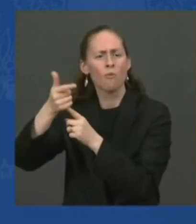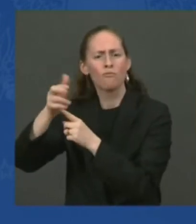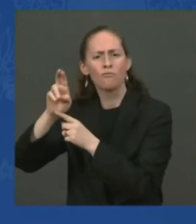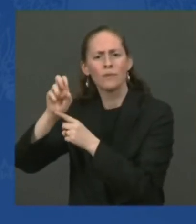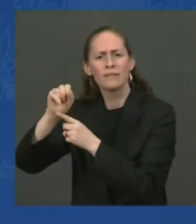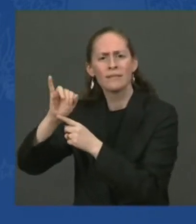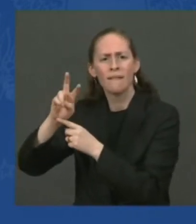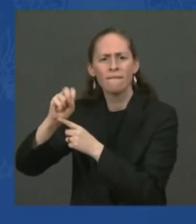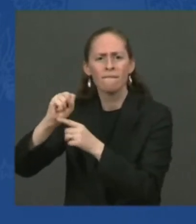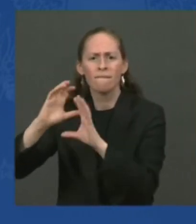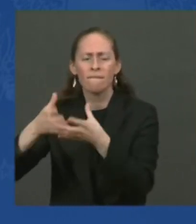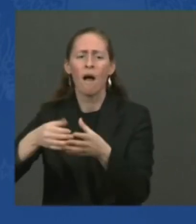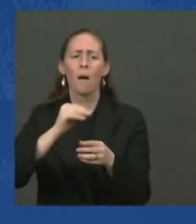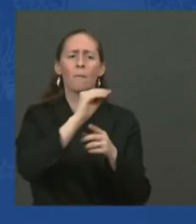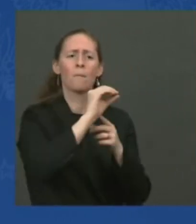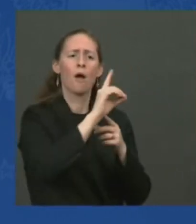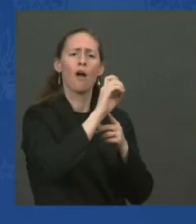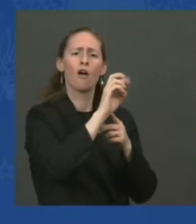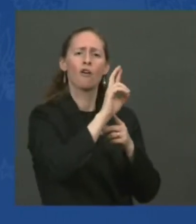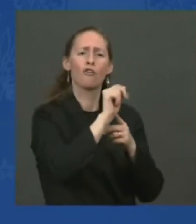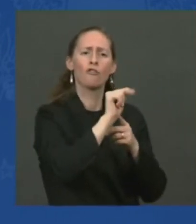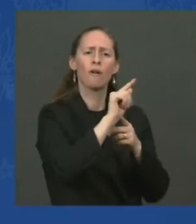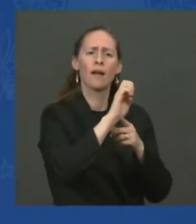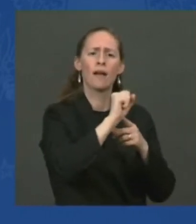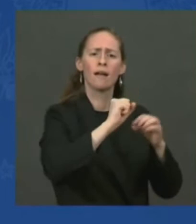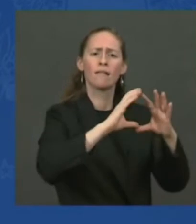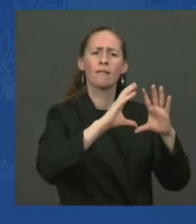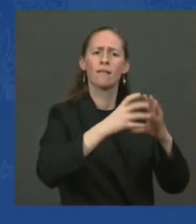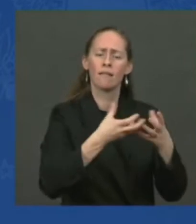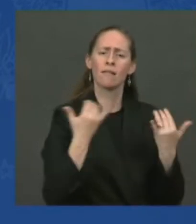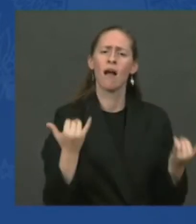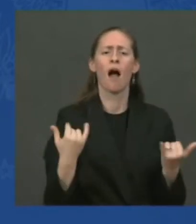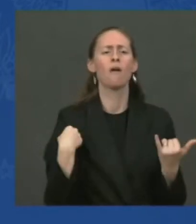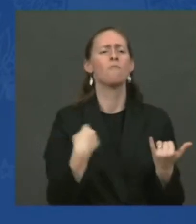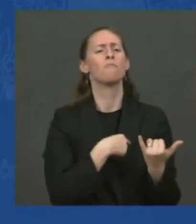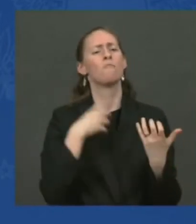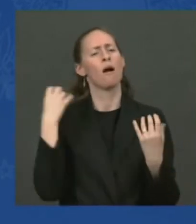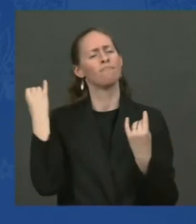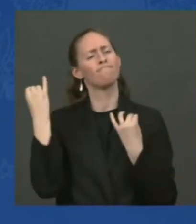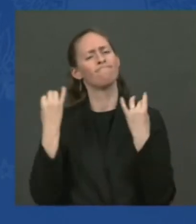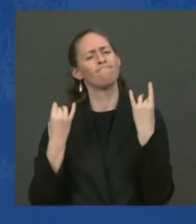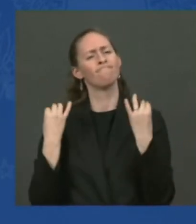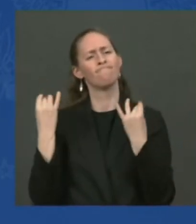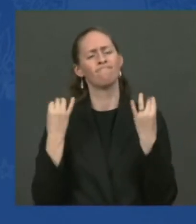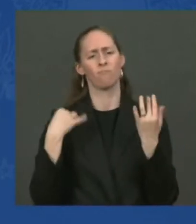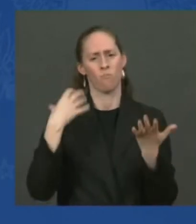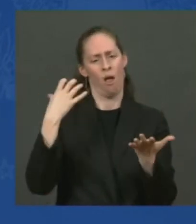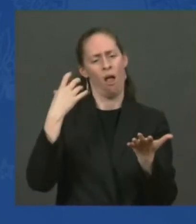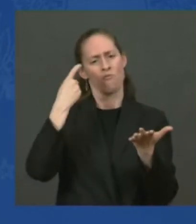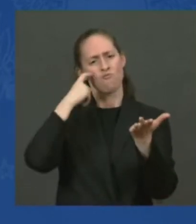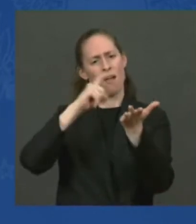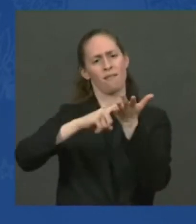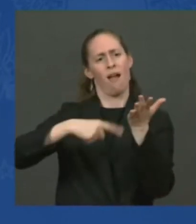ranking members of the United States Senate and House that are here today, please stand. Will all of you stand? Come on.